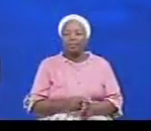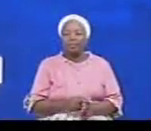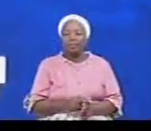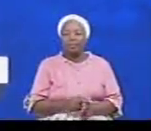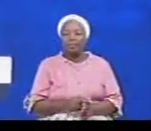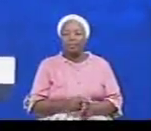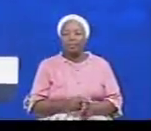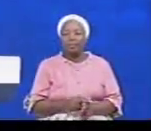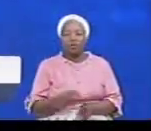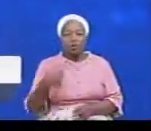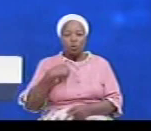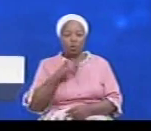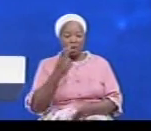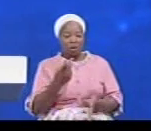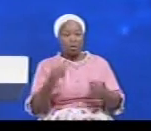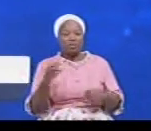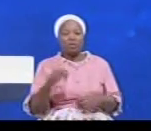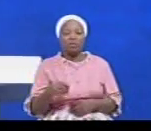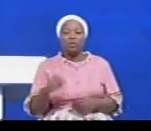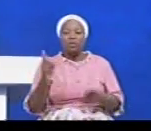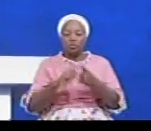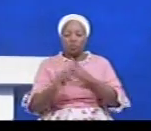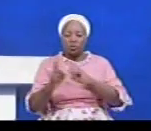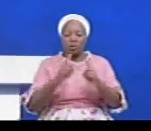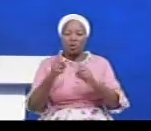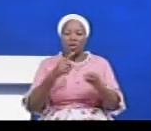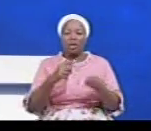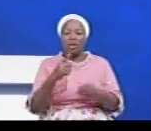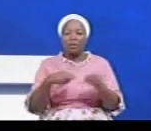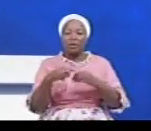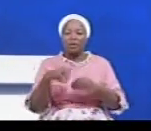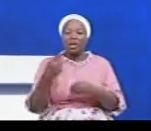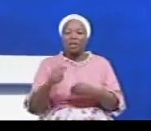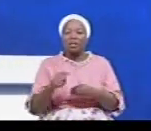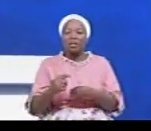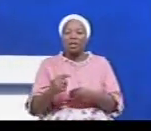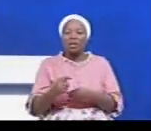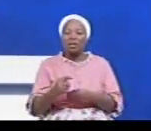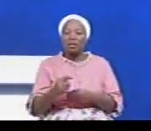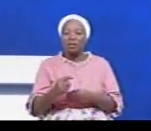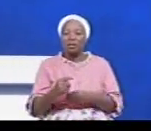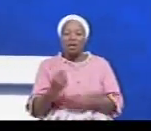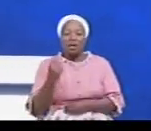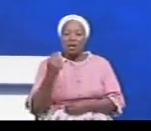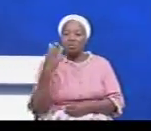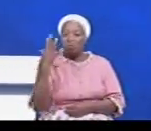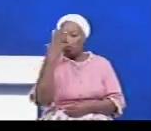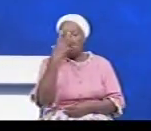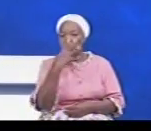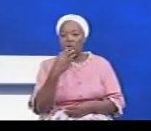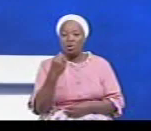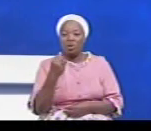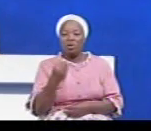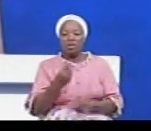We're coming to discuss and to talk about the glorious visitation.